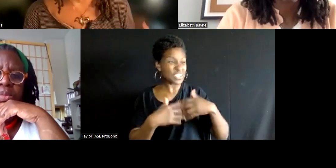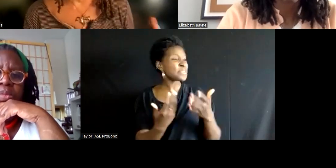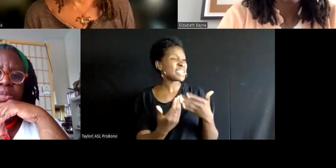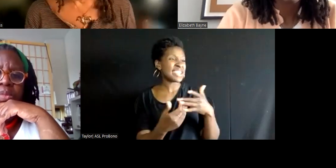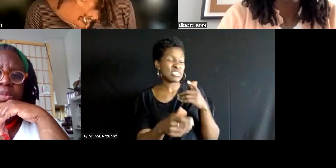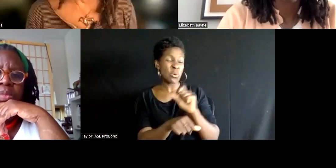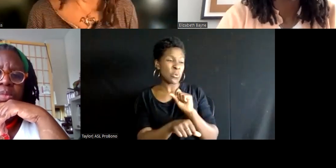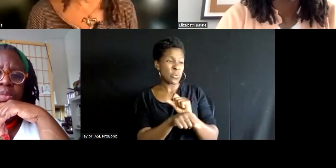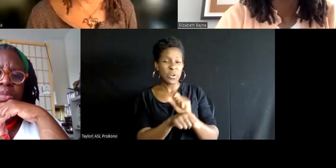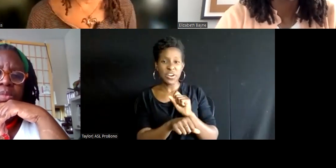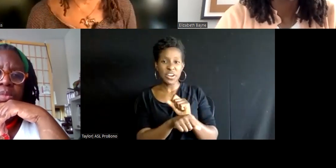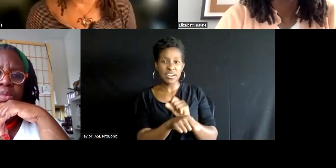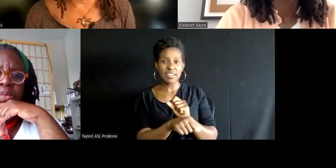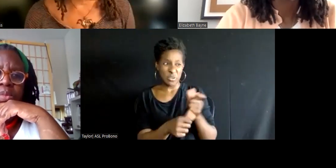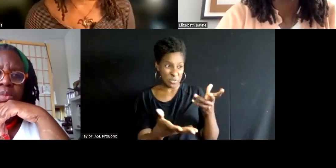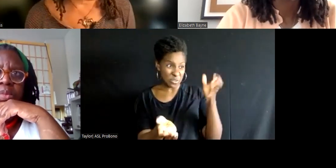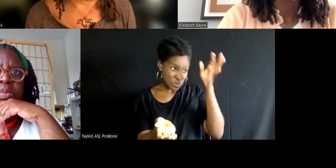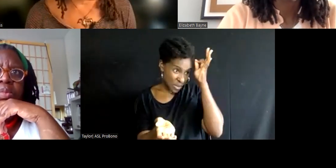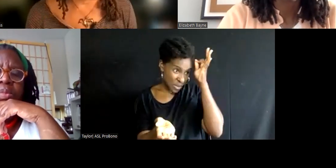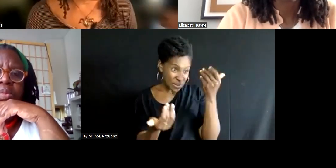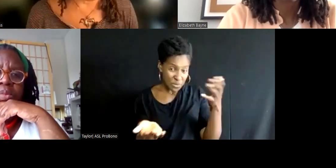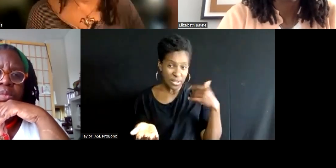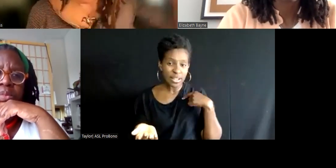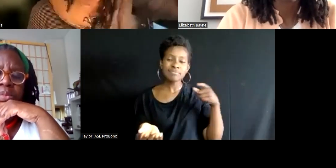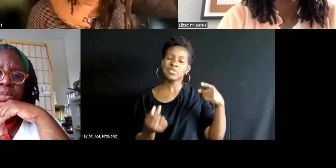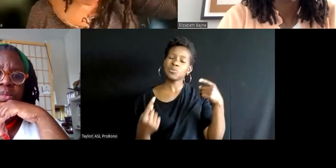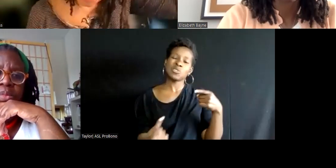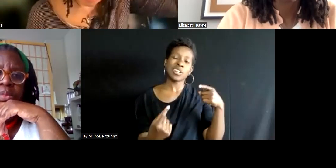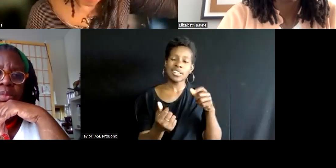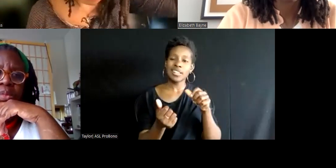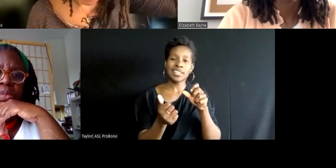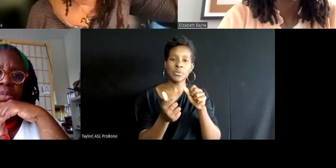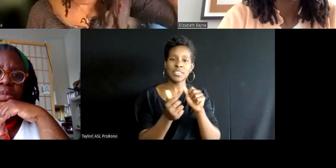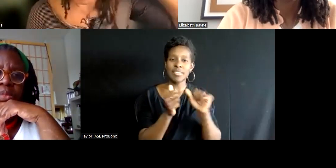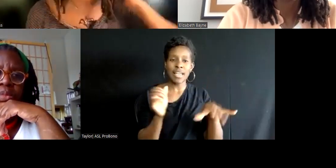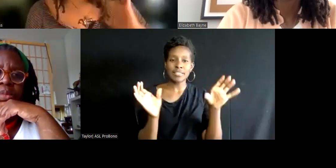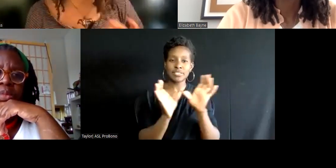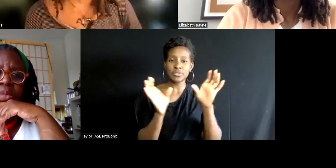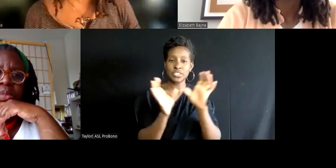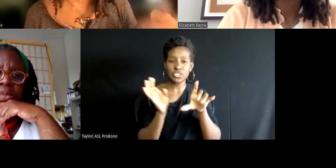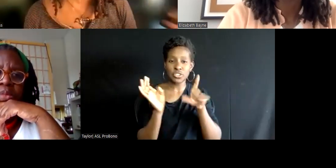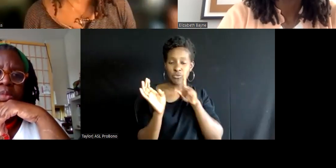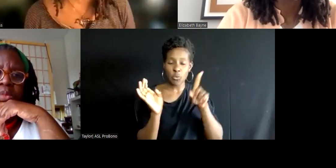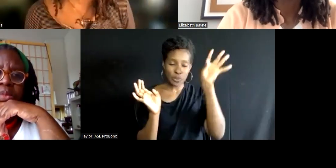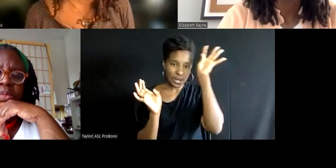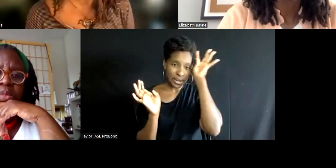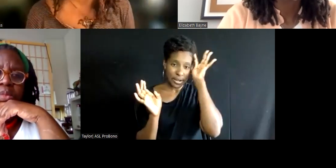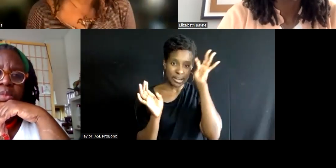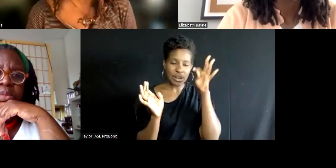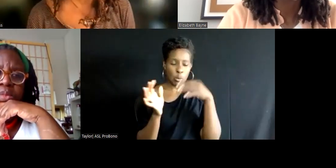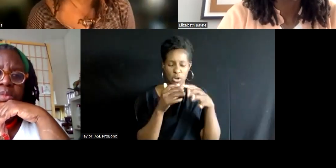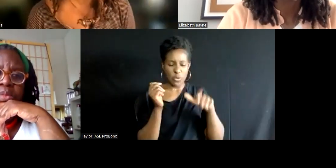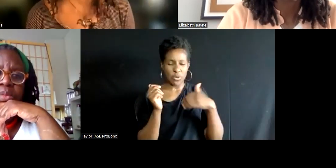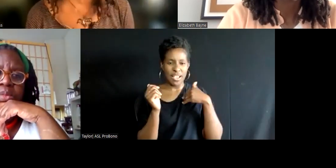and she was struggling with getting the hair, whatever, the beautician's certificate or whatever she had to have in the state of South